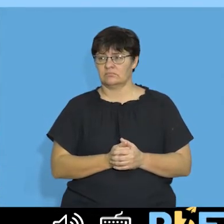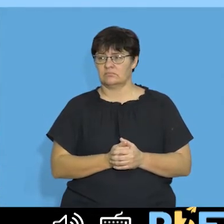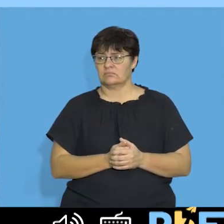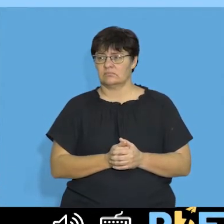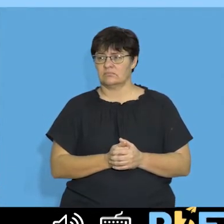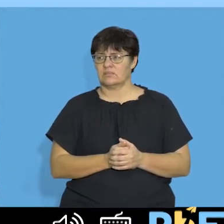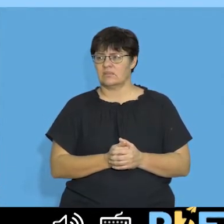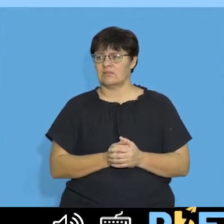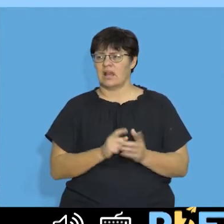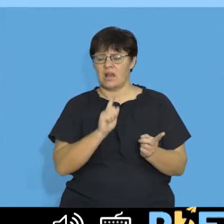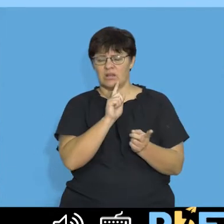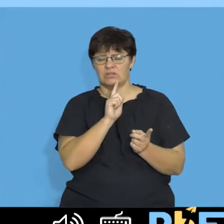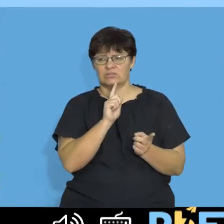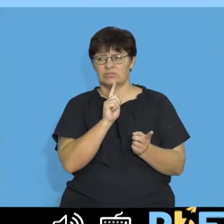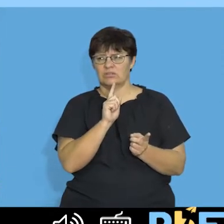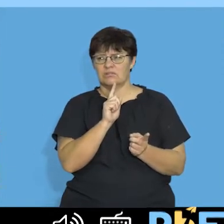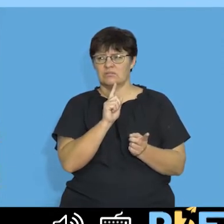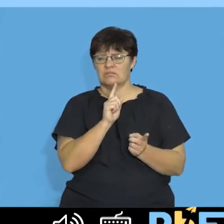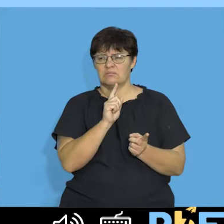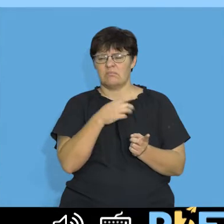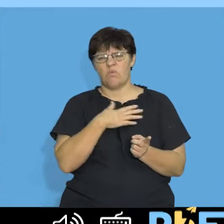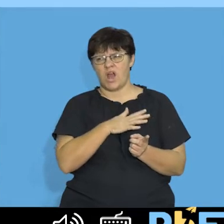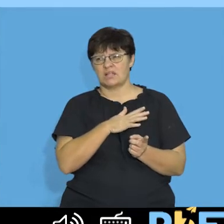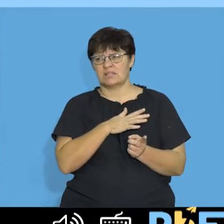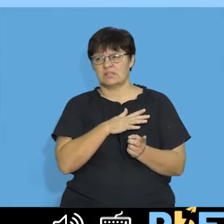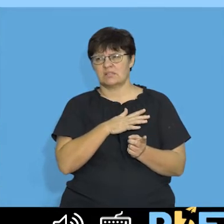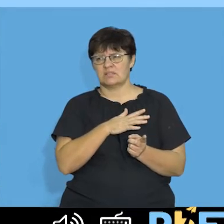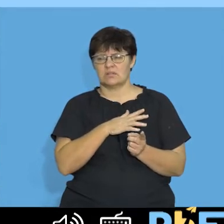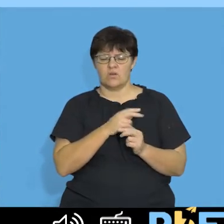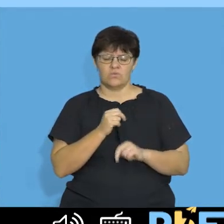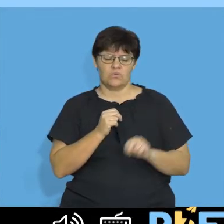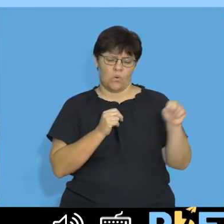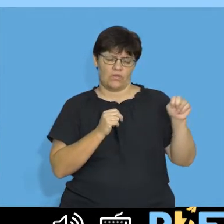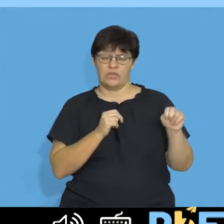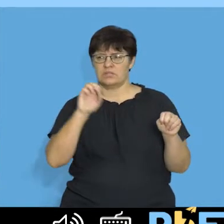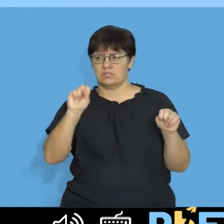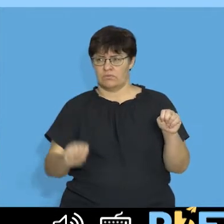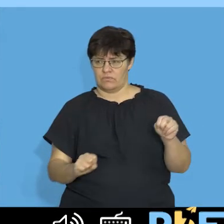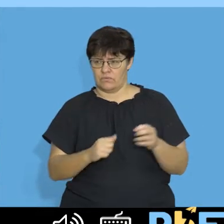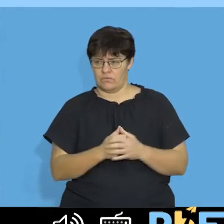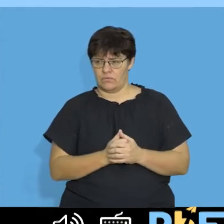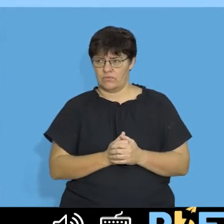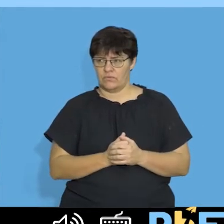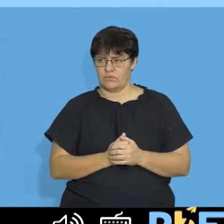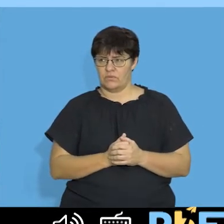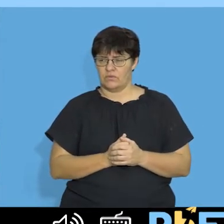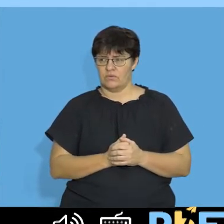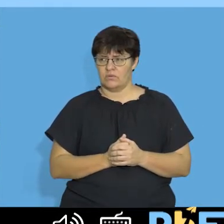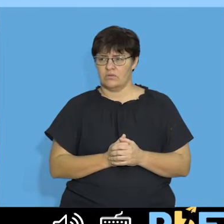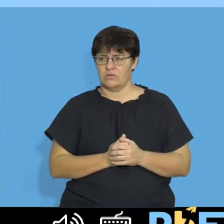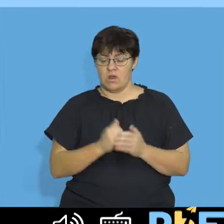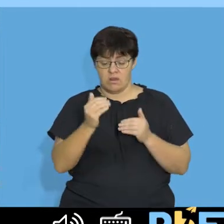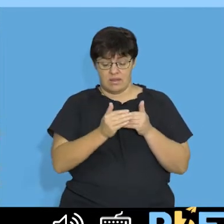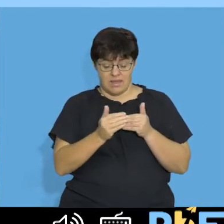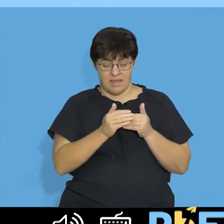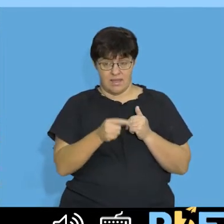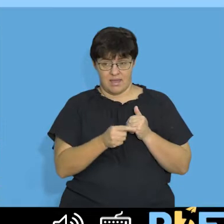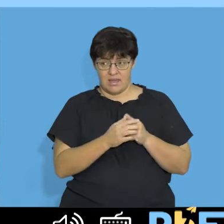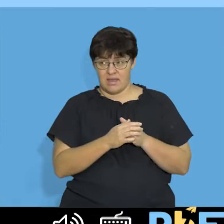around as well, just to have the North Pole over here. So as you can see, the field lines close to the North